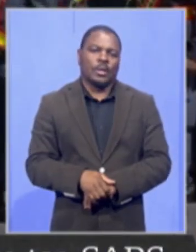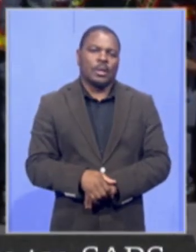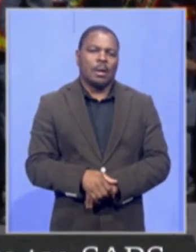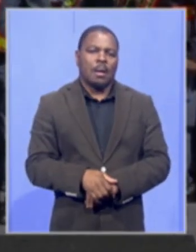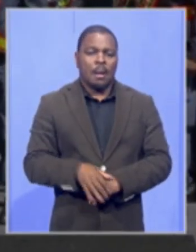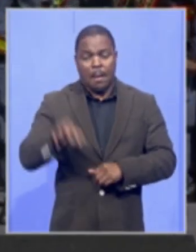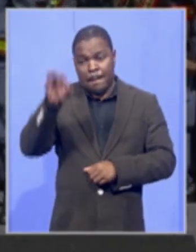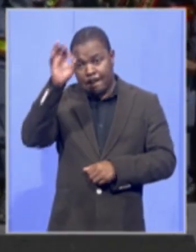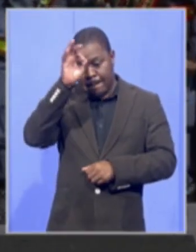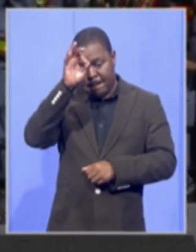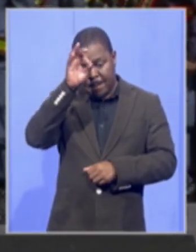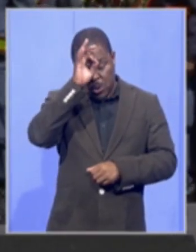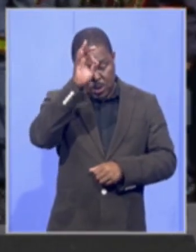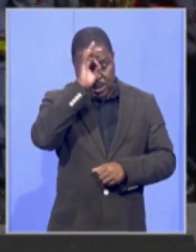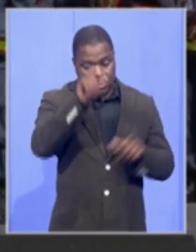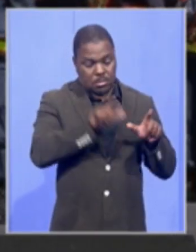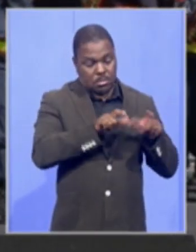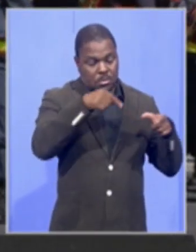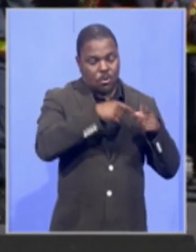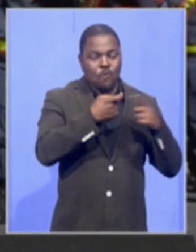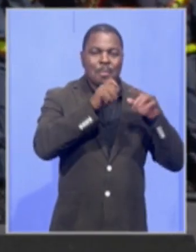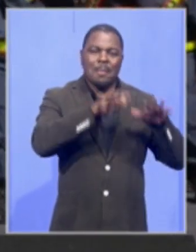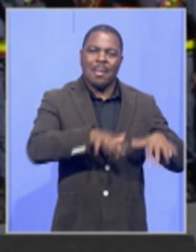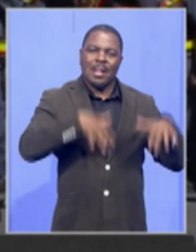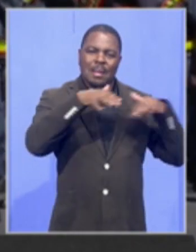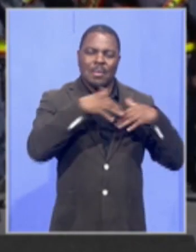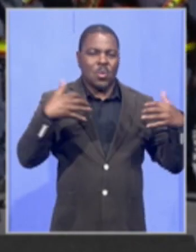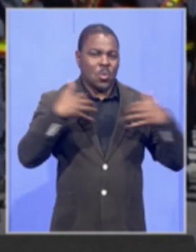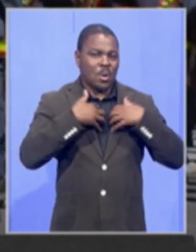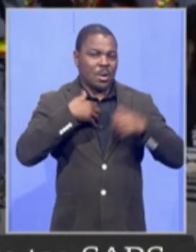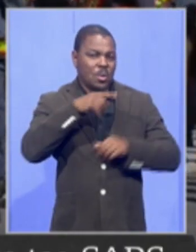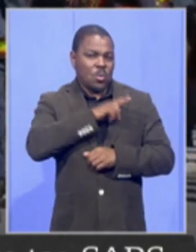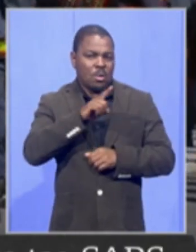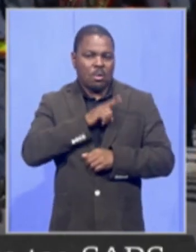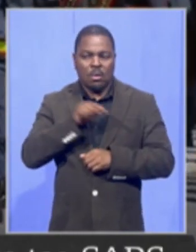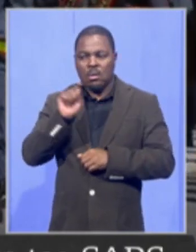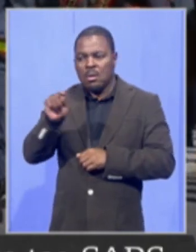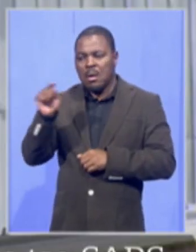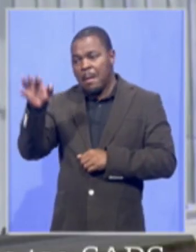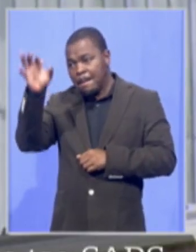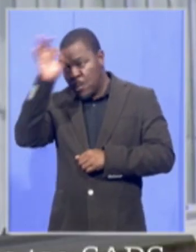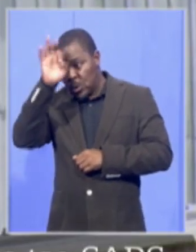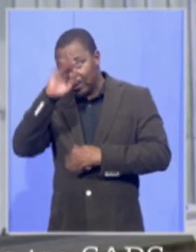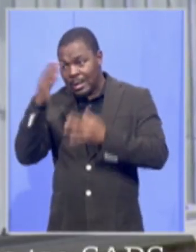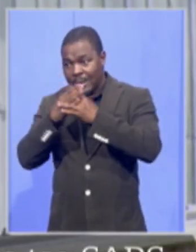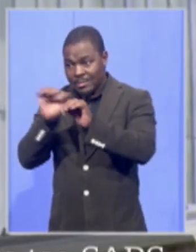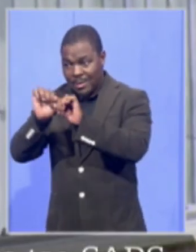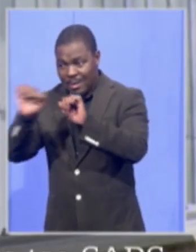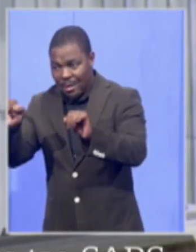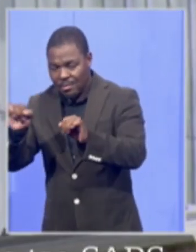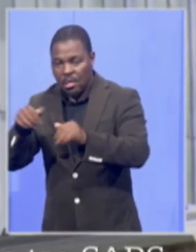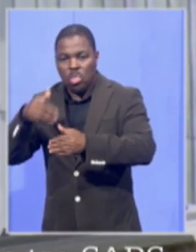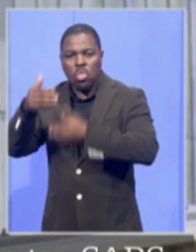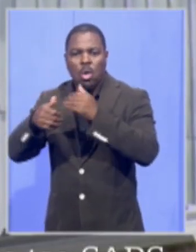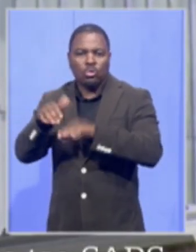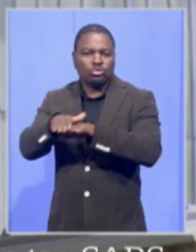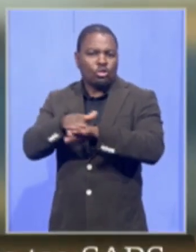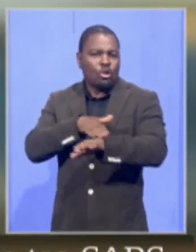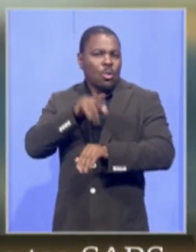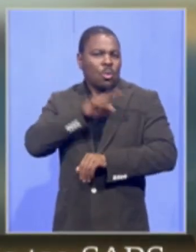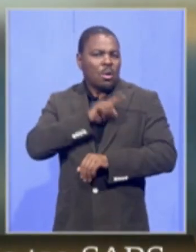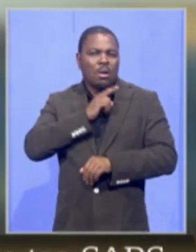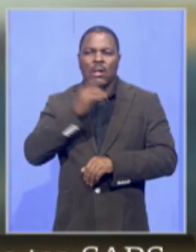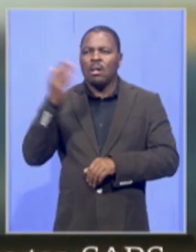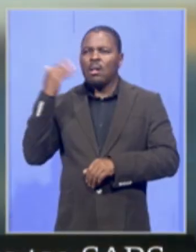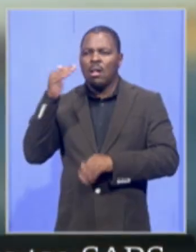Komiti ya sepolesa Parlamenteng e re e ngongorehiswa ke tiehiso e teng tshebetsong ya dinyewe tse amang mapolesa ka mora ho phatlalatswa ha kgatiso